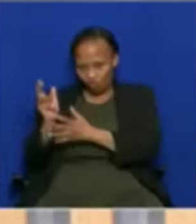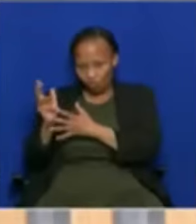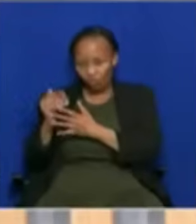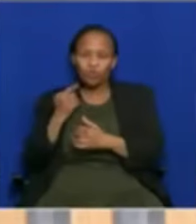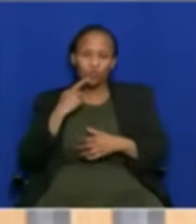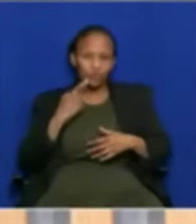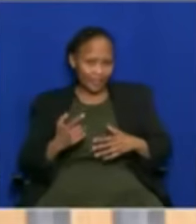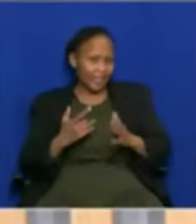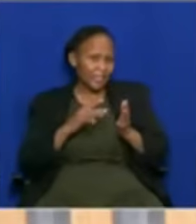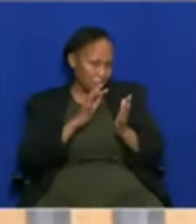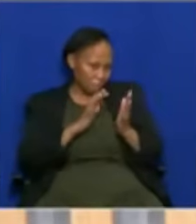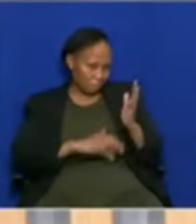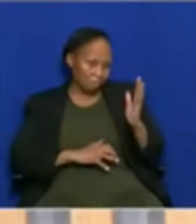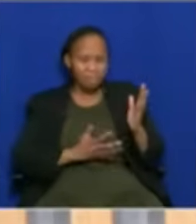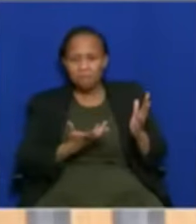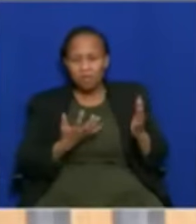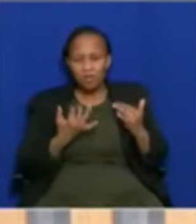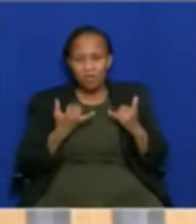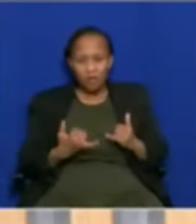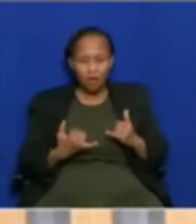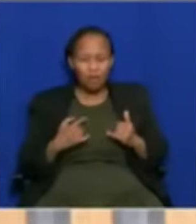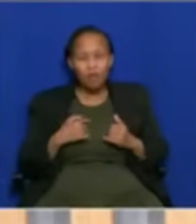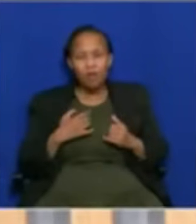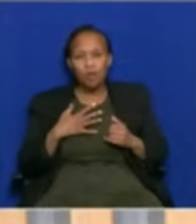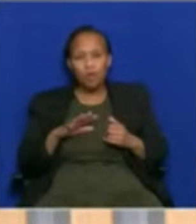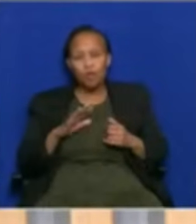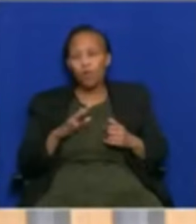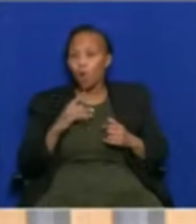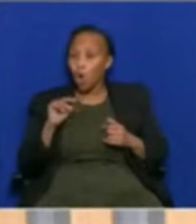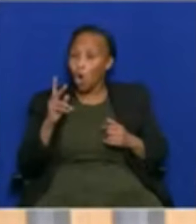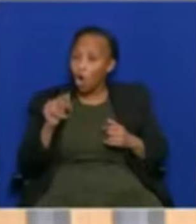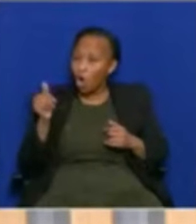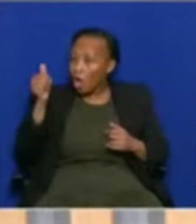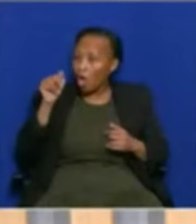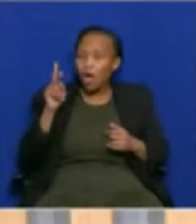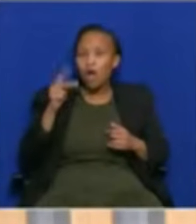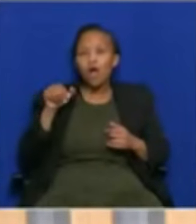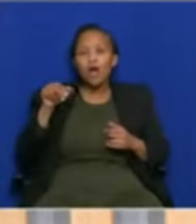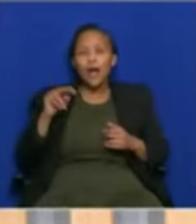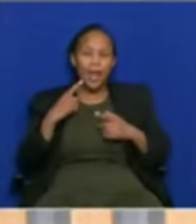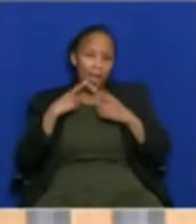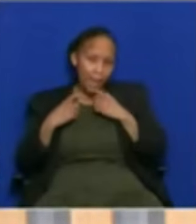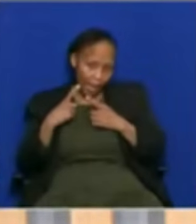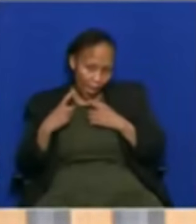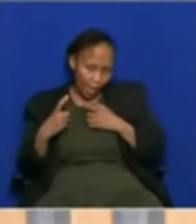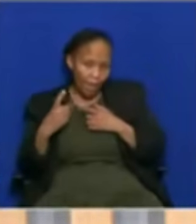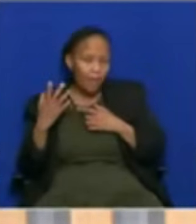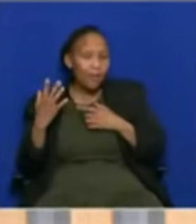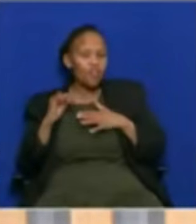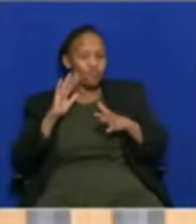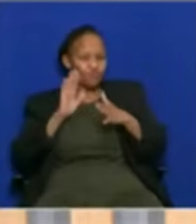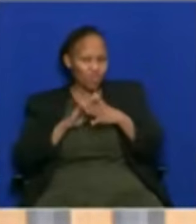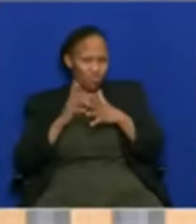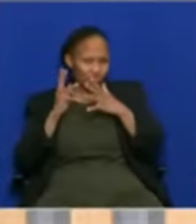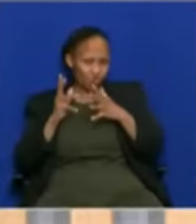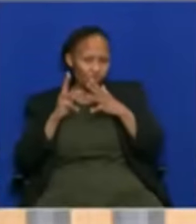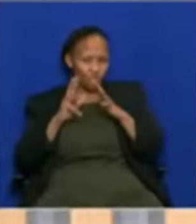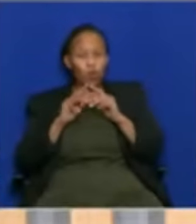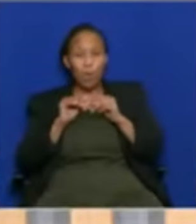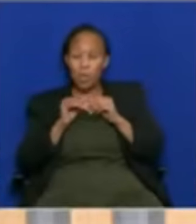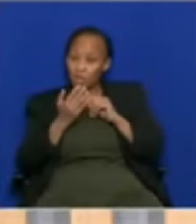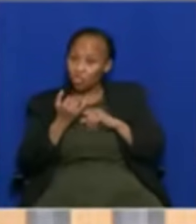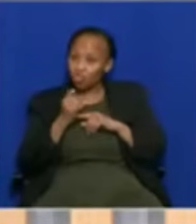complained about, General Khan complained about it, and that's why it's reflected in pretty much the same terms in your affidavit,